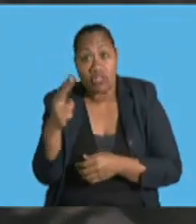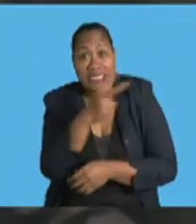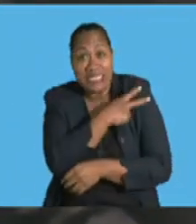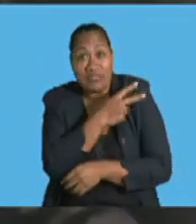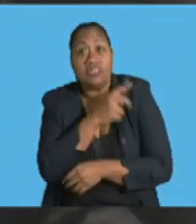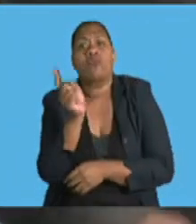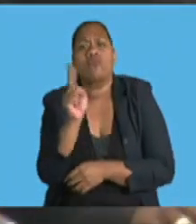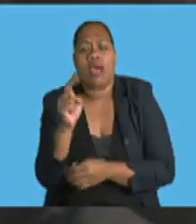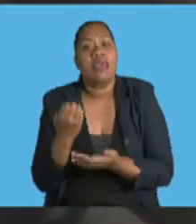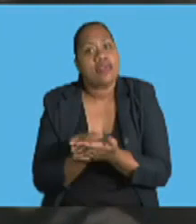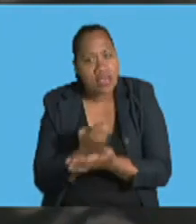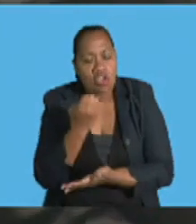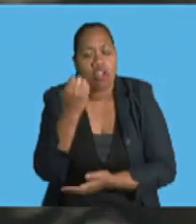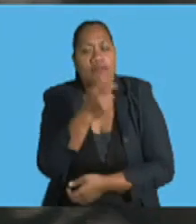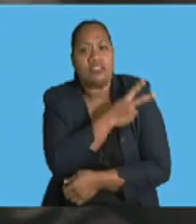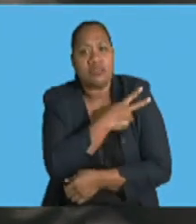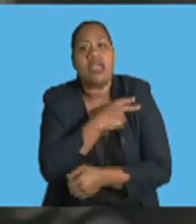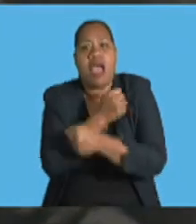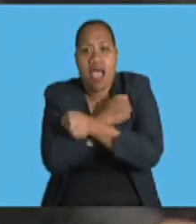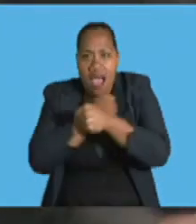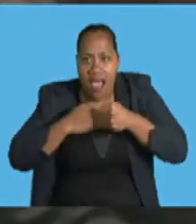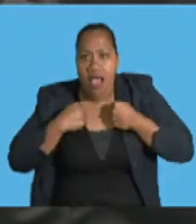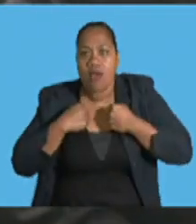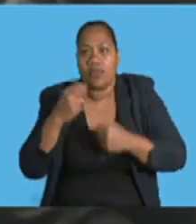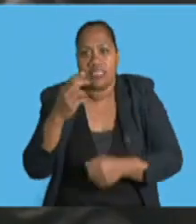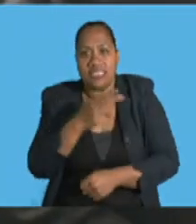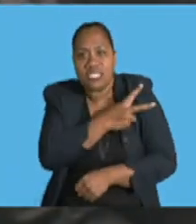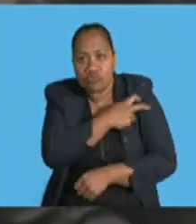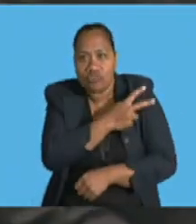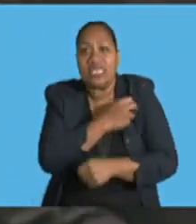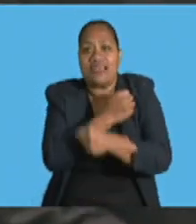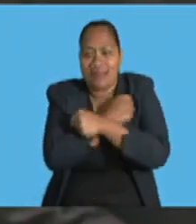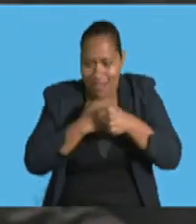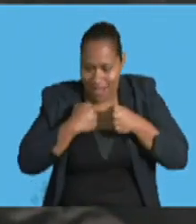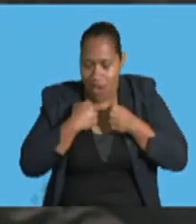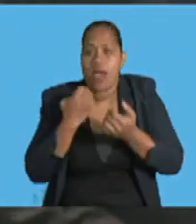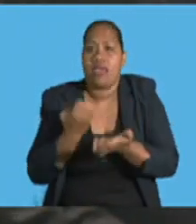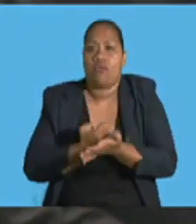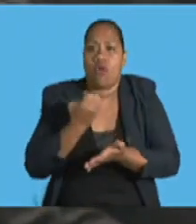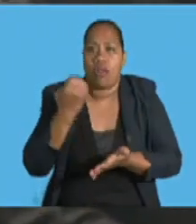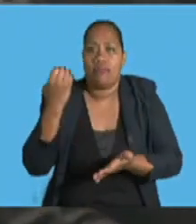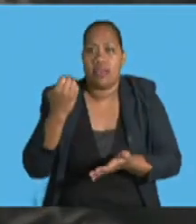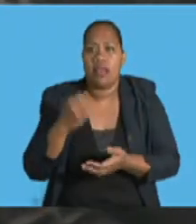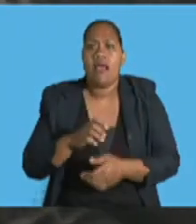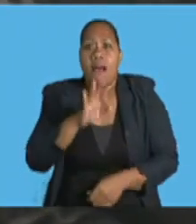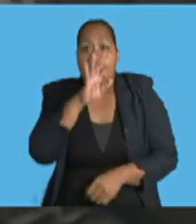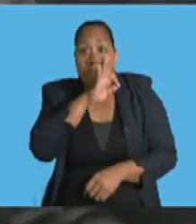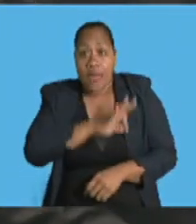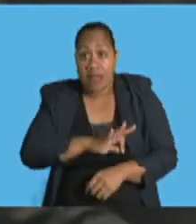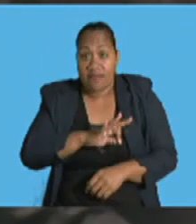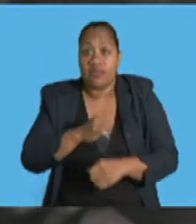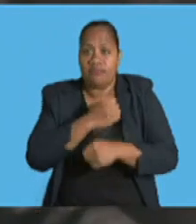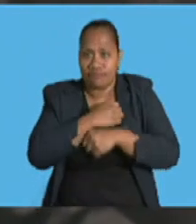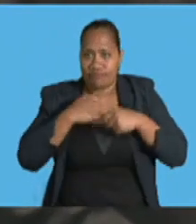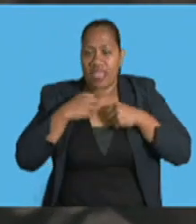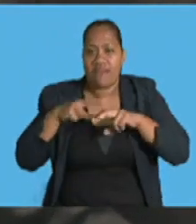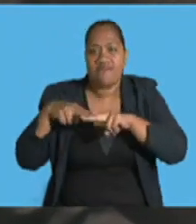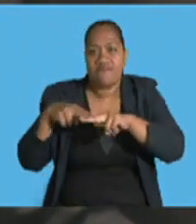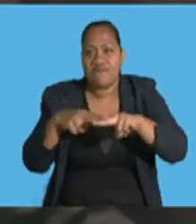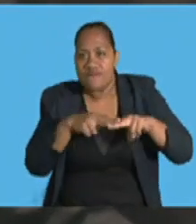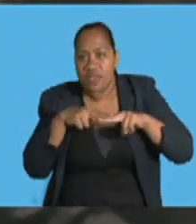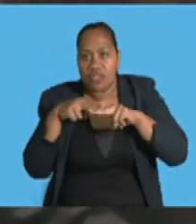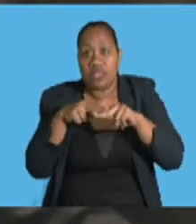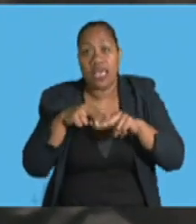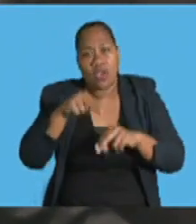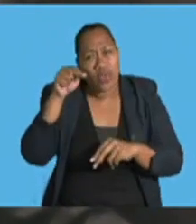security. It is our security. It is our economy. It's for the benefit of our Fiji that we need